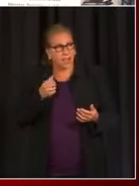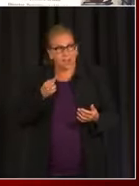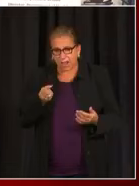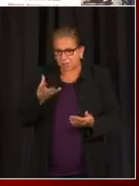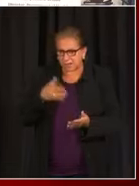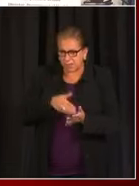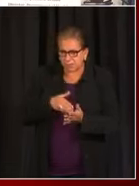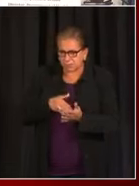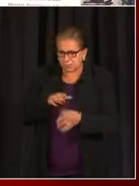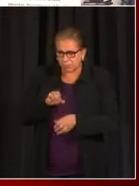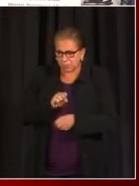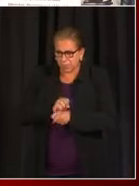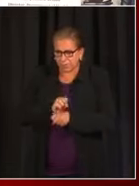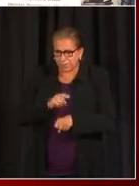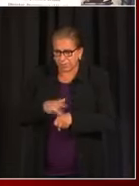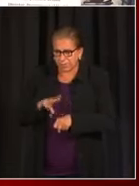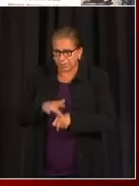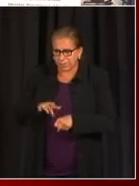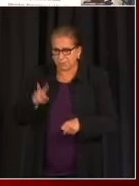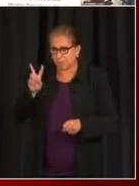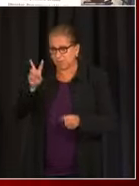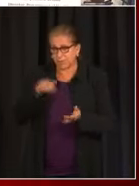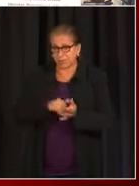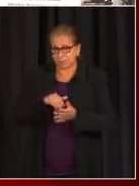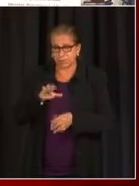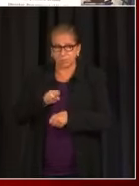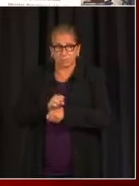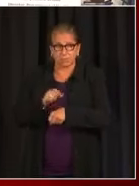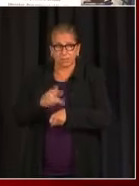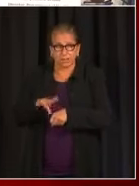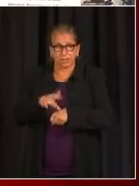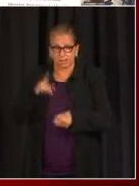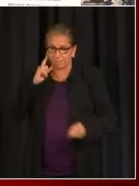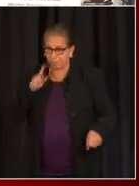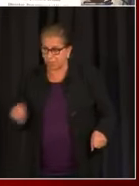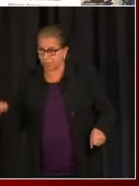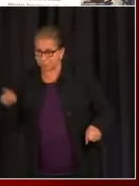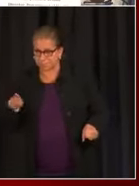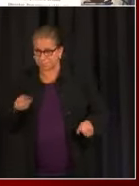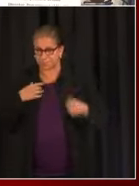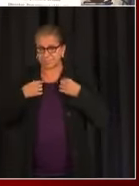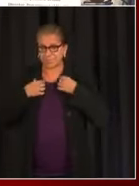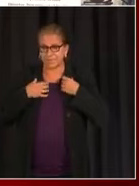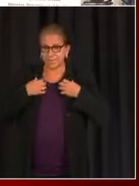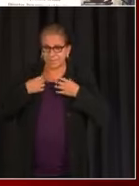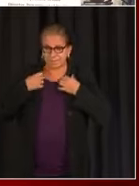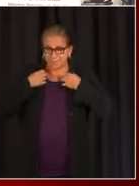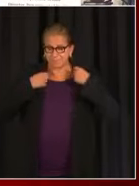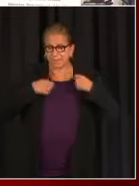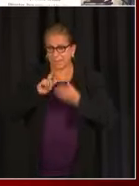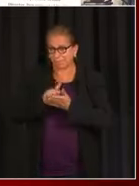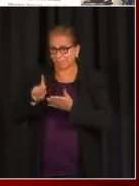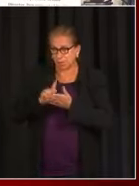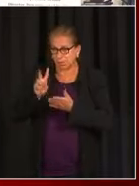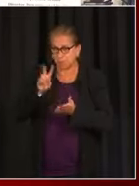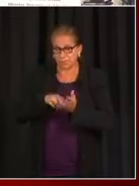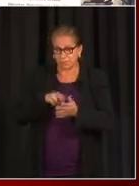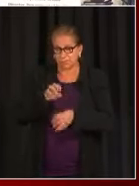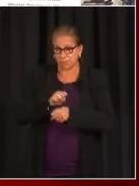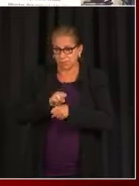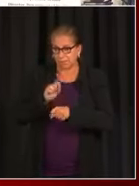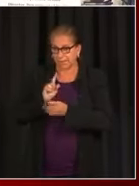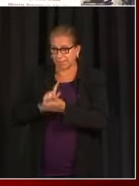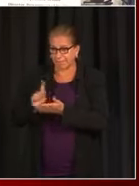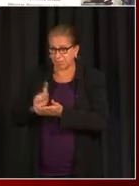week through the vaccinate.dc.gov portal. Now, where healthcare providers participate in the portal, they will continue to have